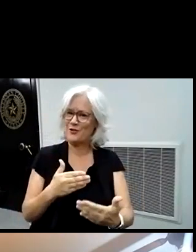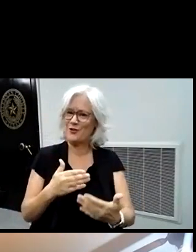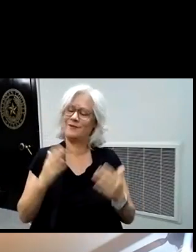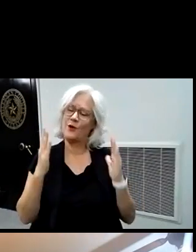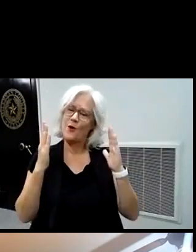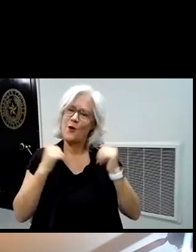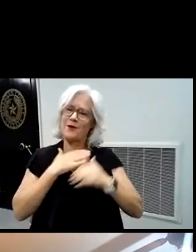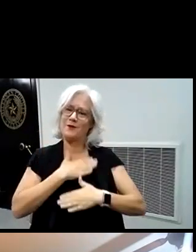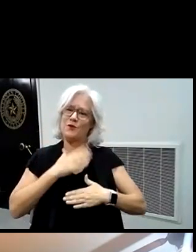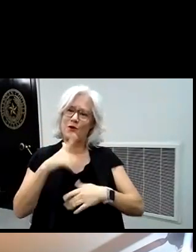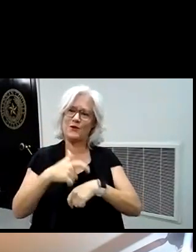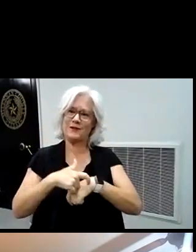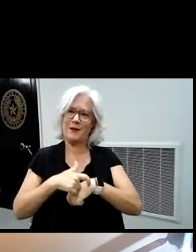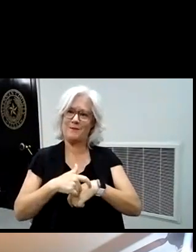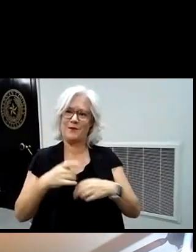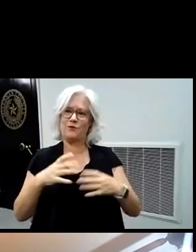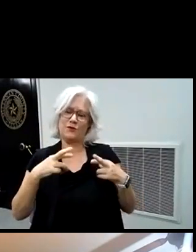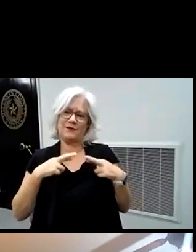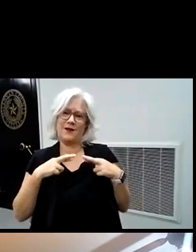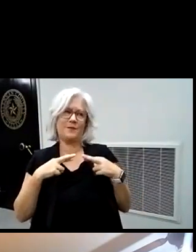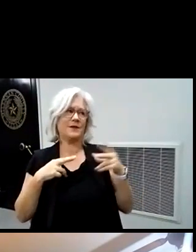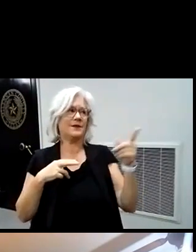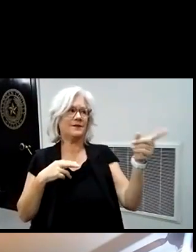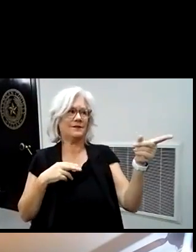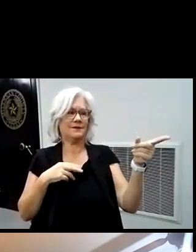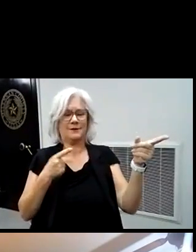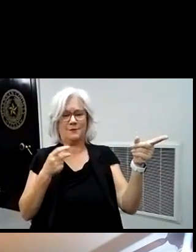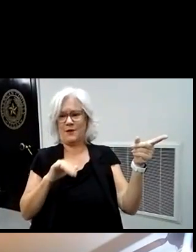you enjoy retirement. Thank you. Thank you, Pamela.